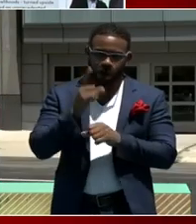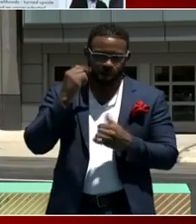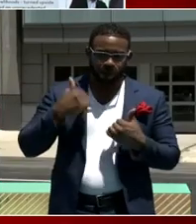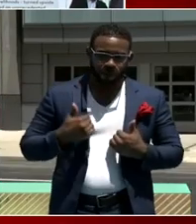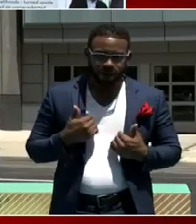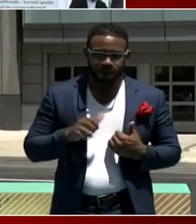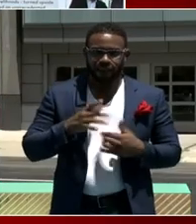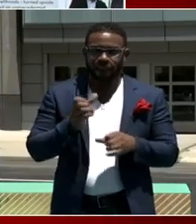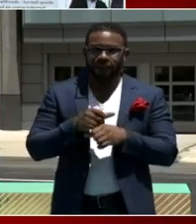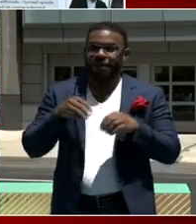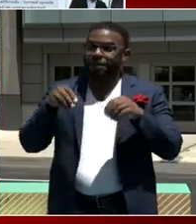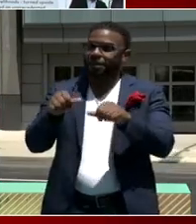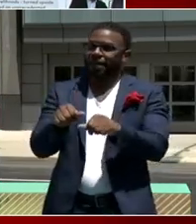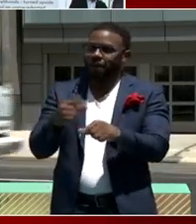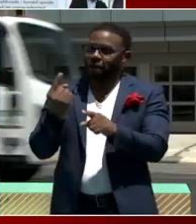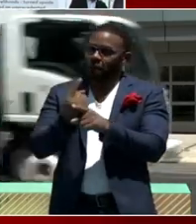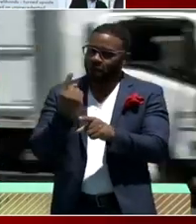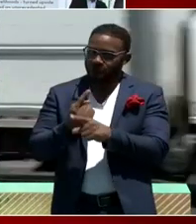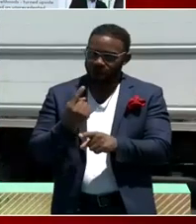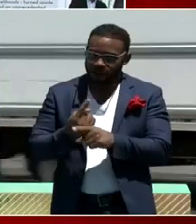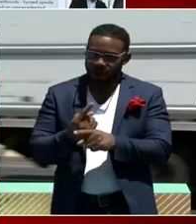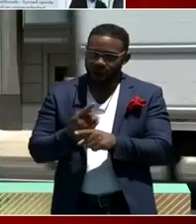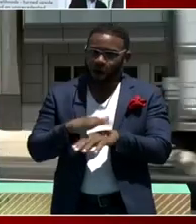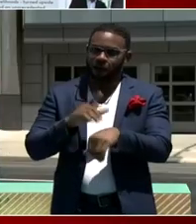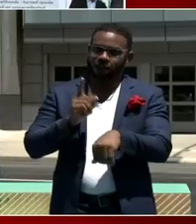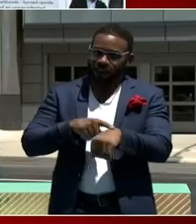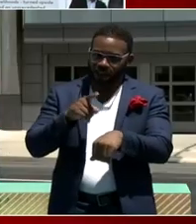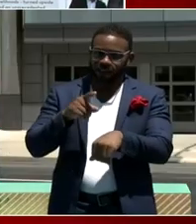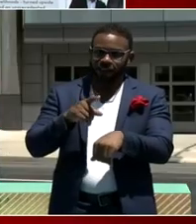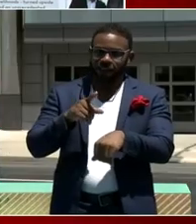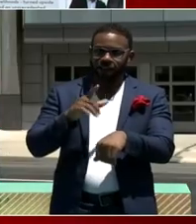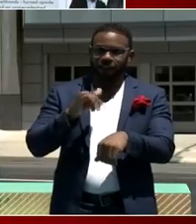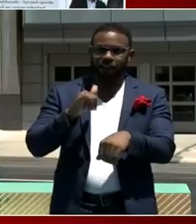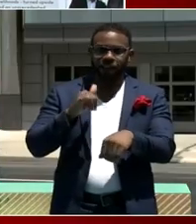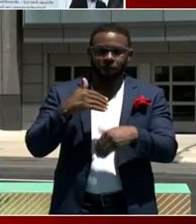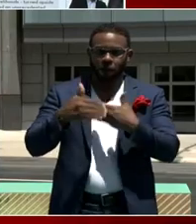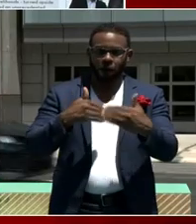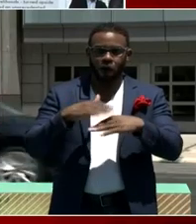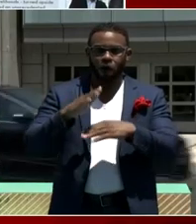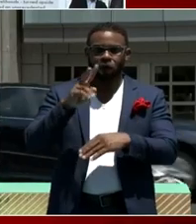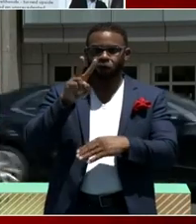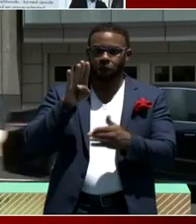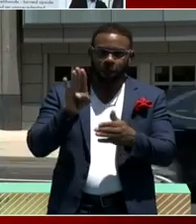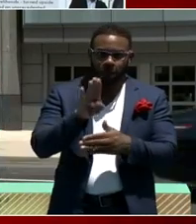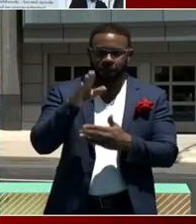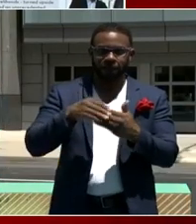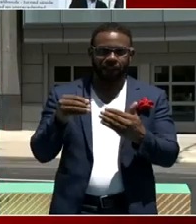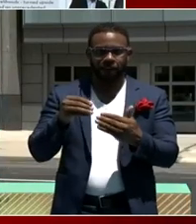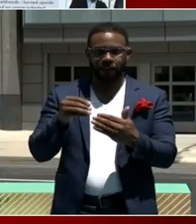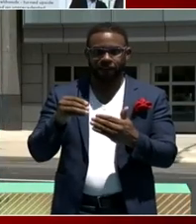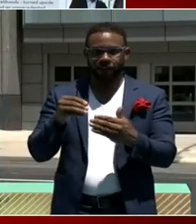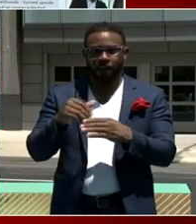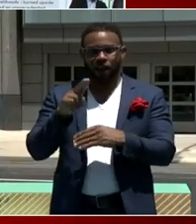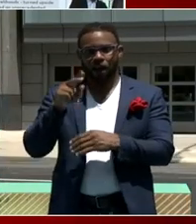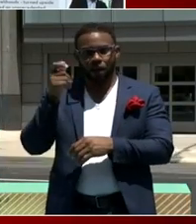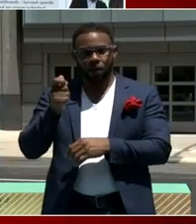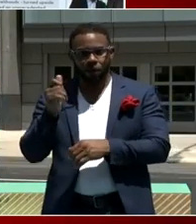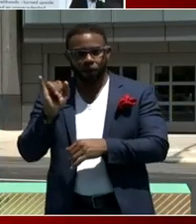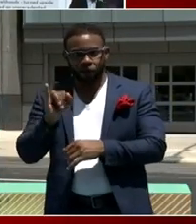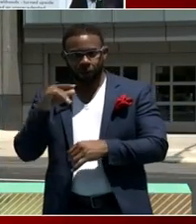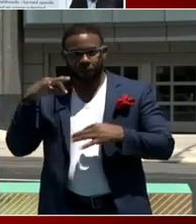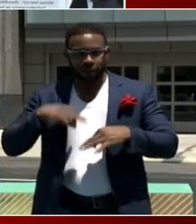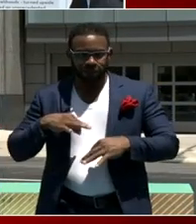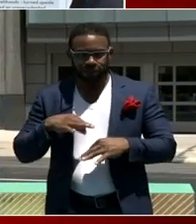me that get paid regularly on time and that have processed over $2 billion in unemployment